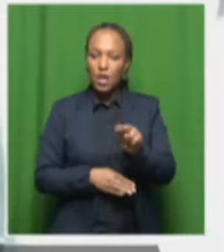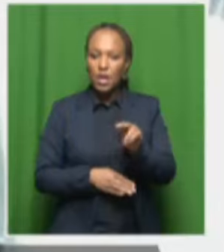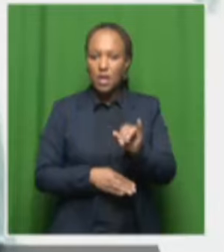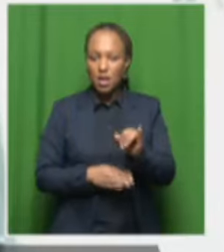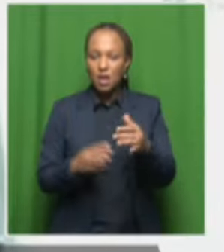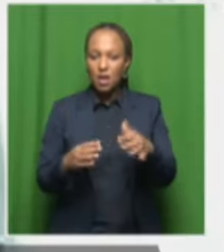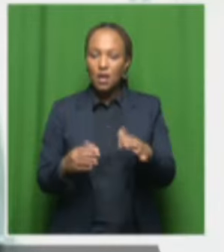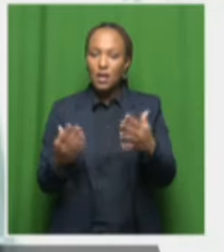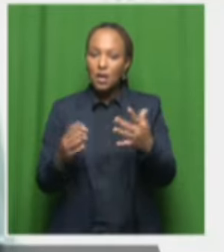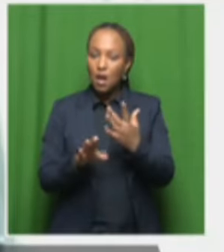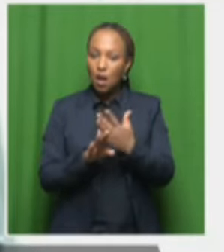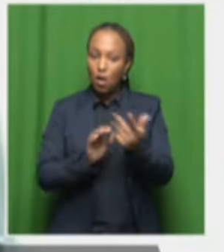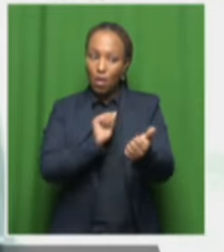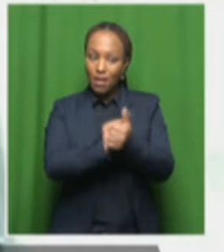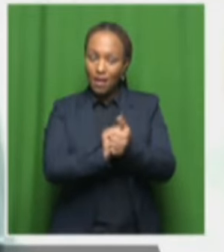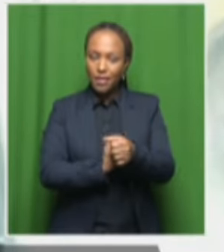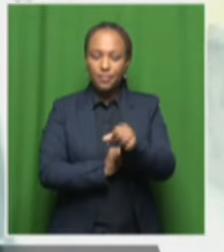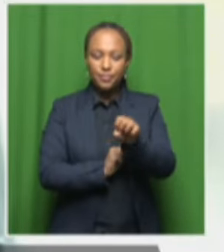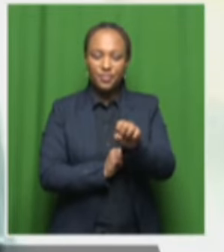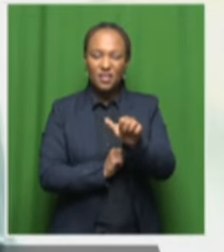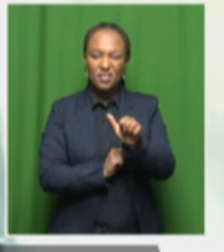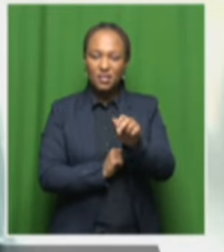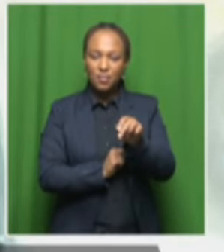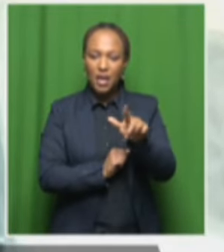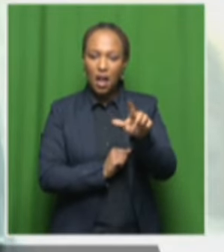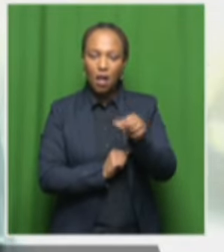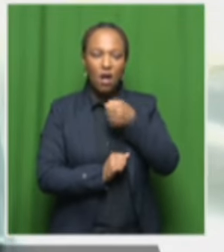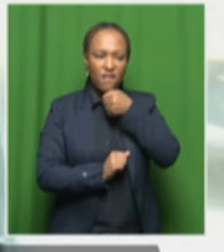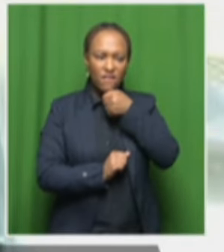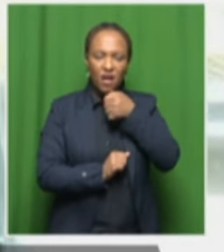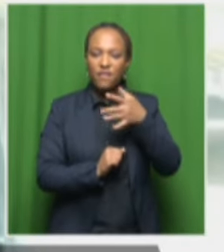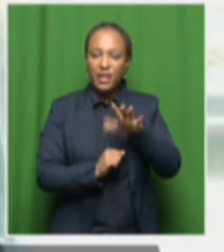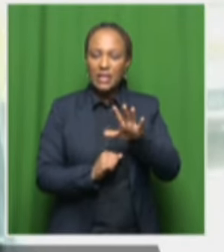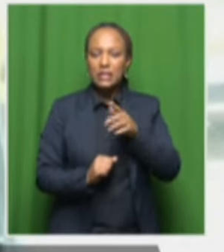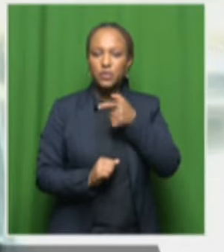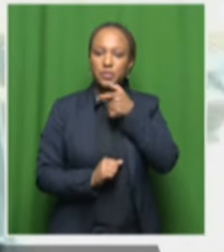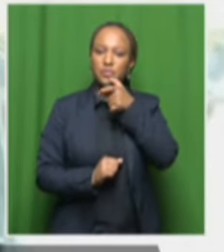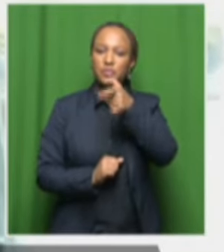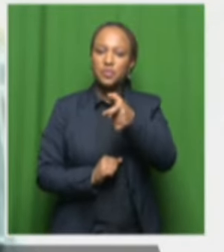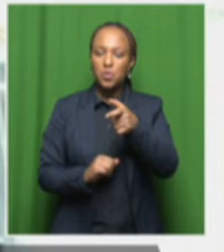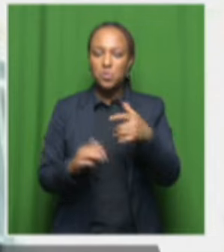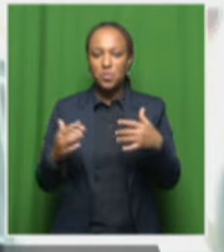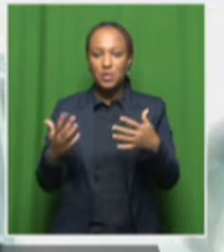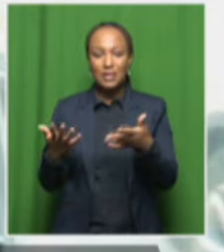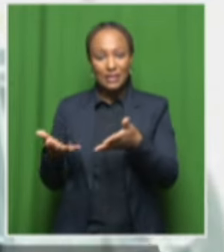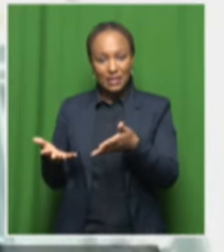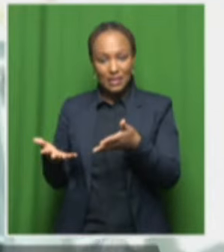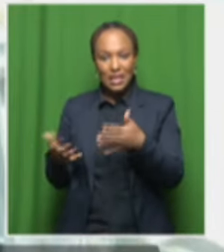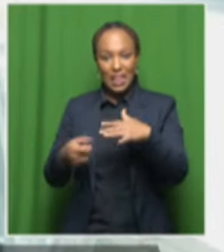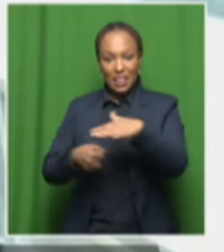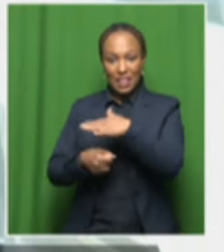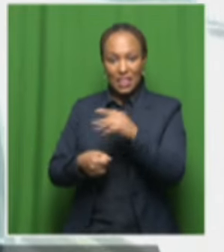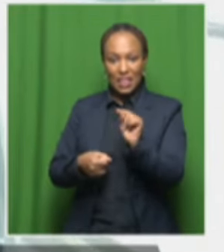Samkele Masego mentioned, that this is eventually going to be